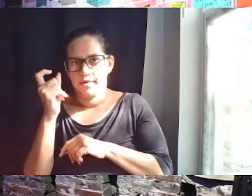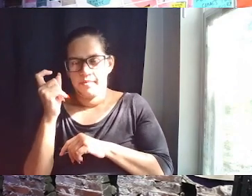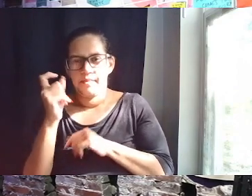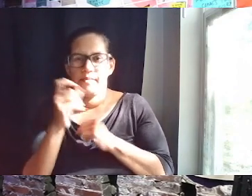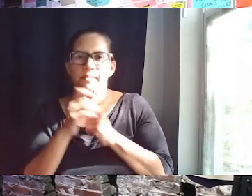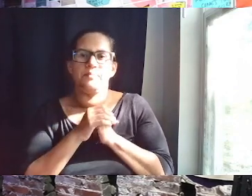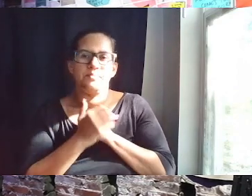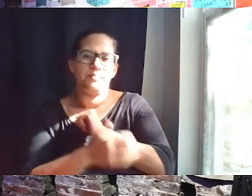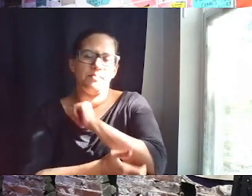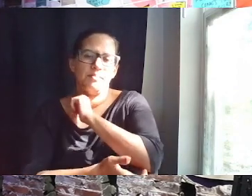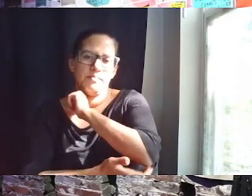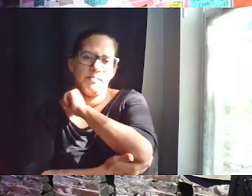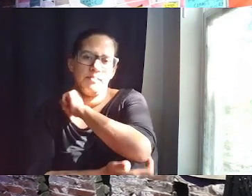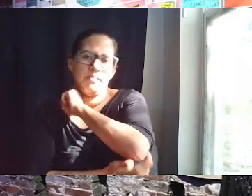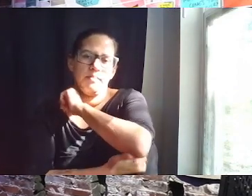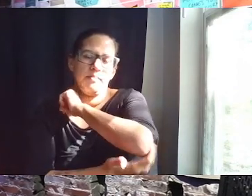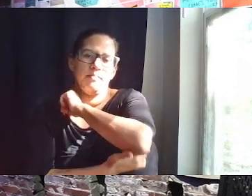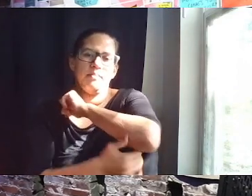Jaime,